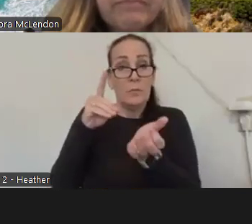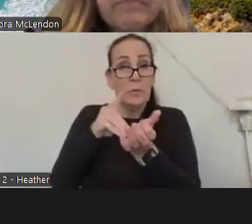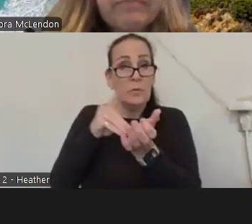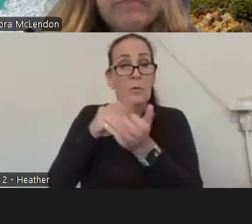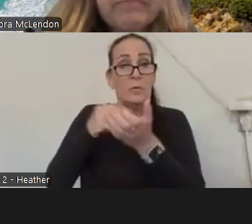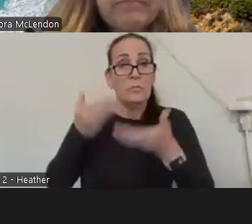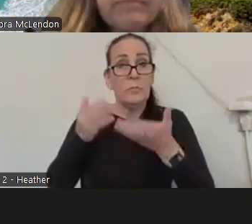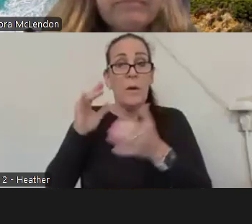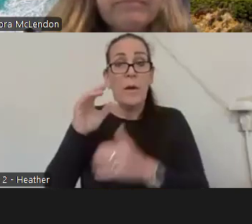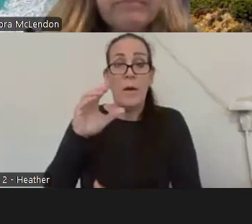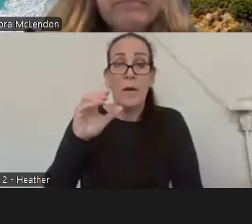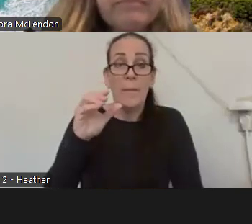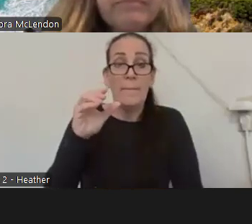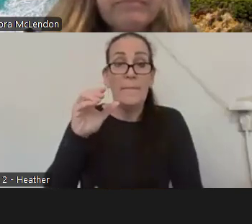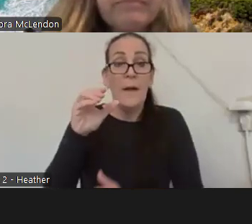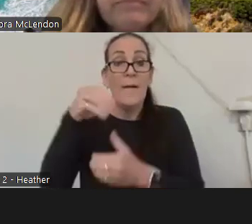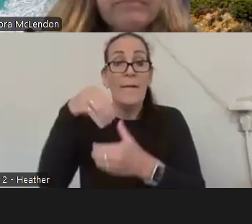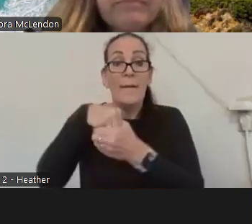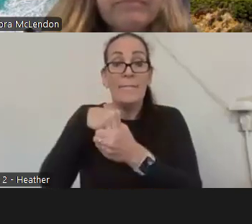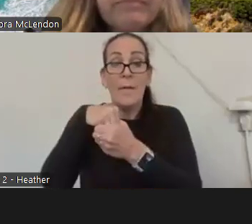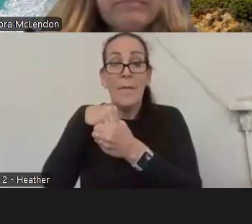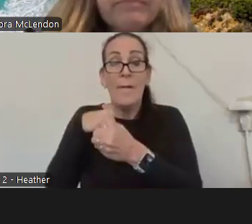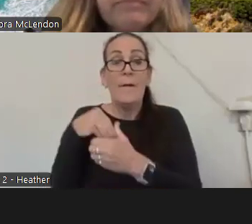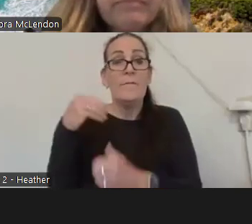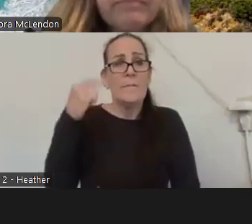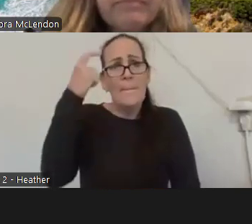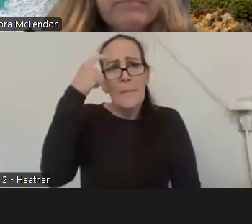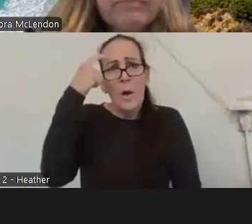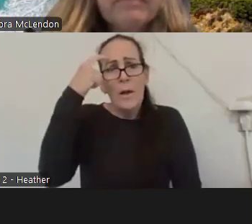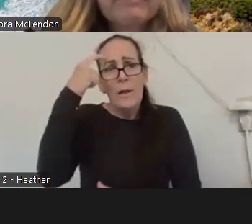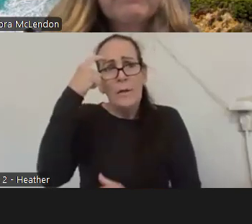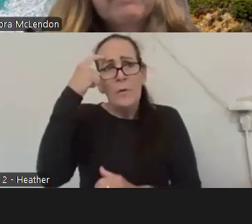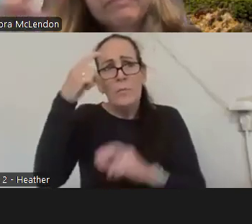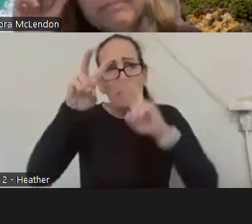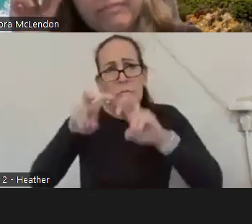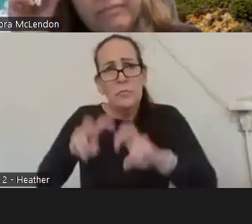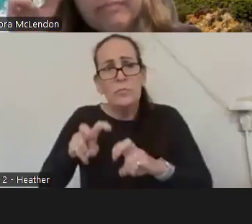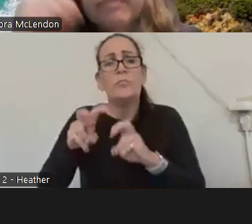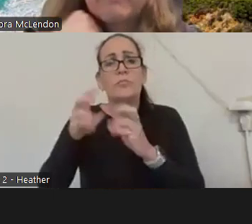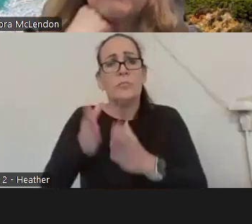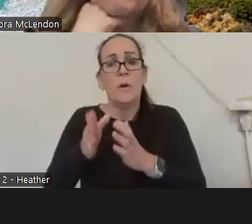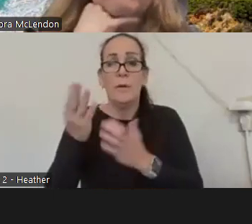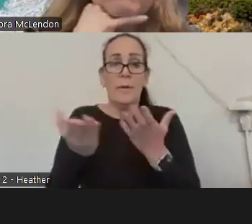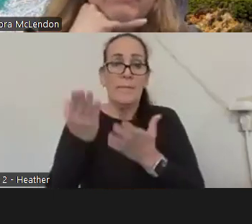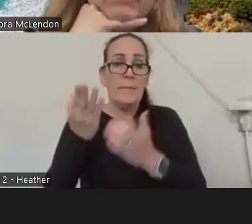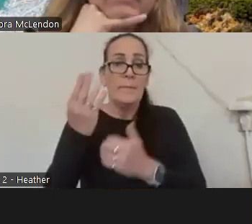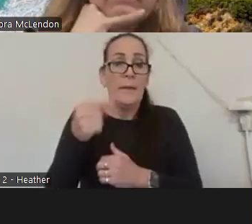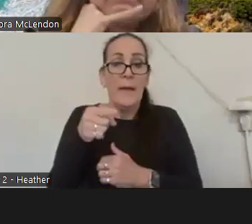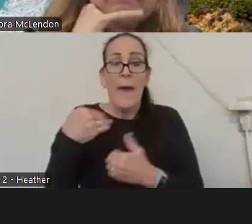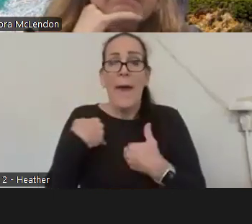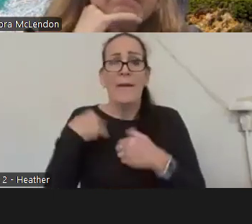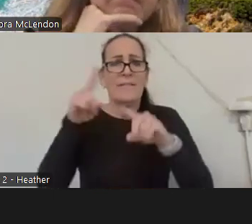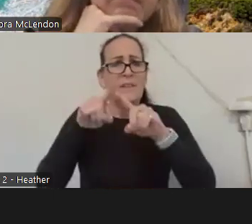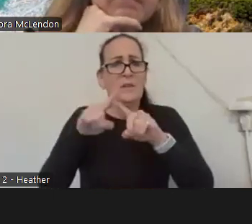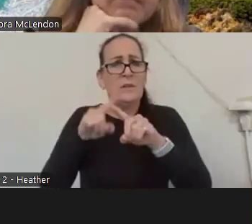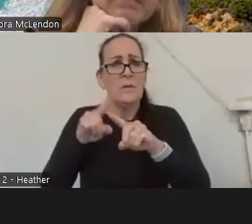enrollments, or some of them slightly different than, of course, some little bit of a different question here. But do you know, to